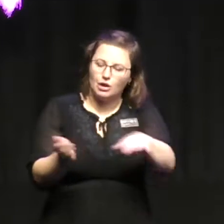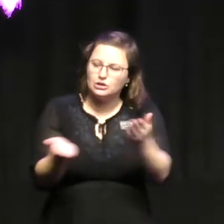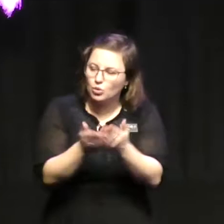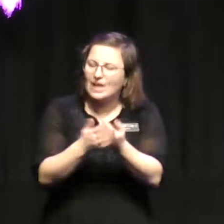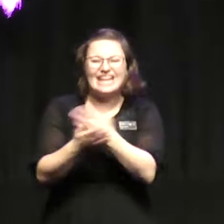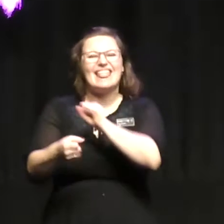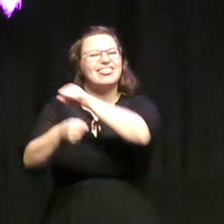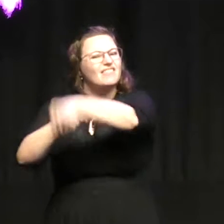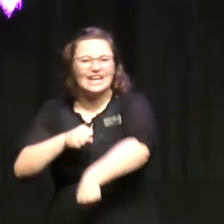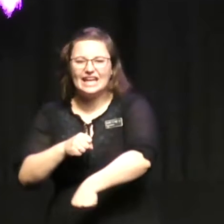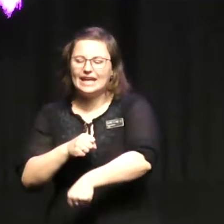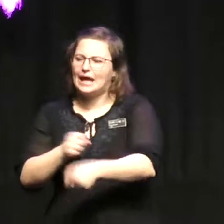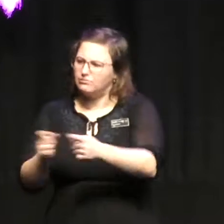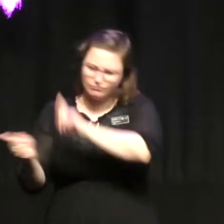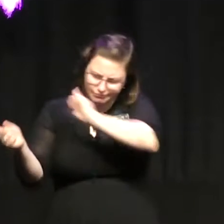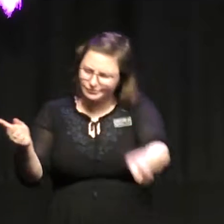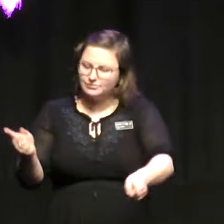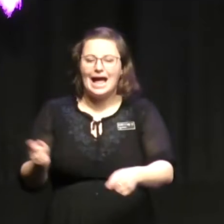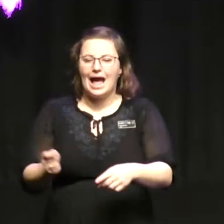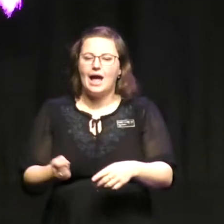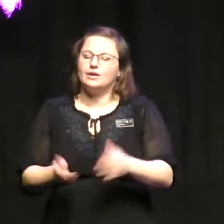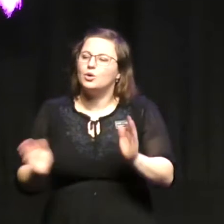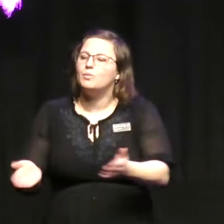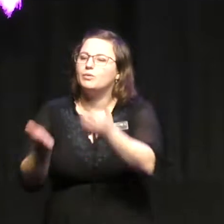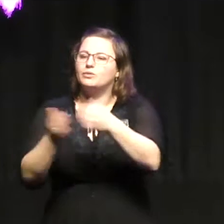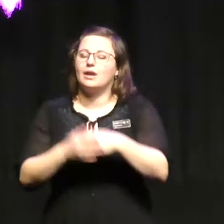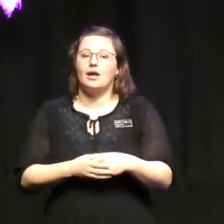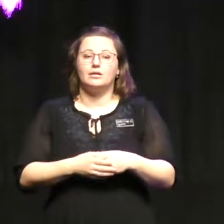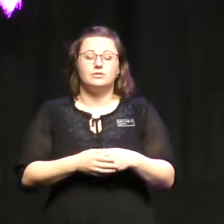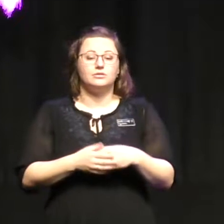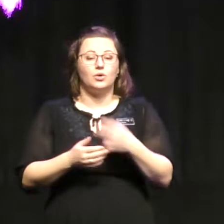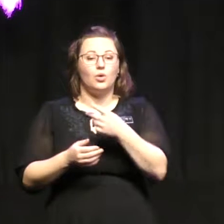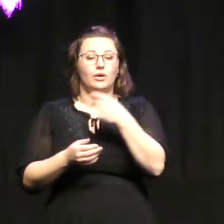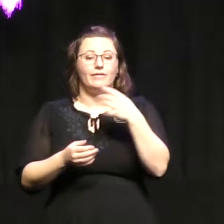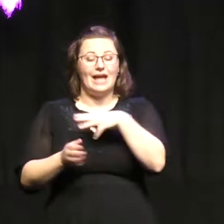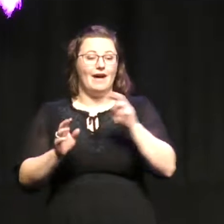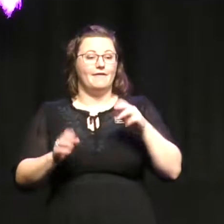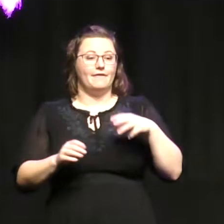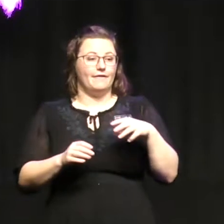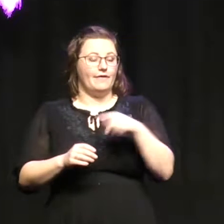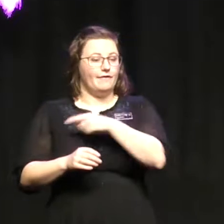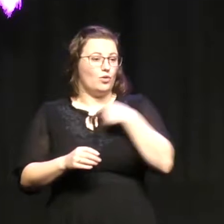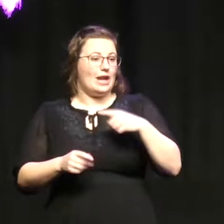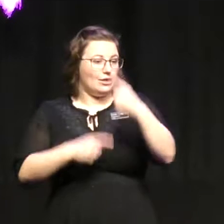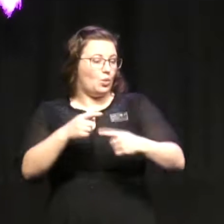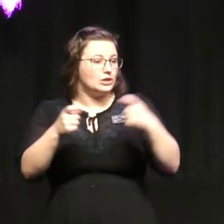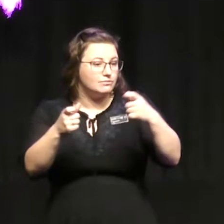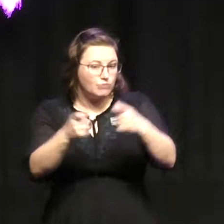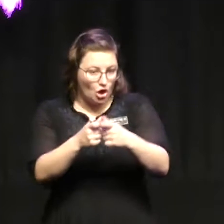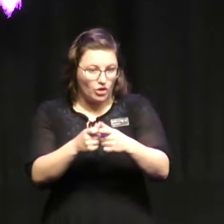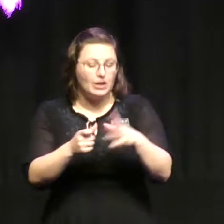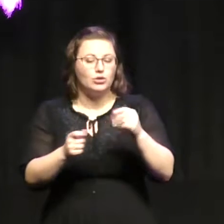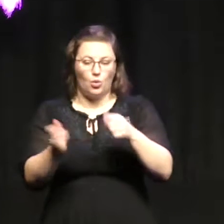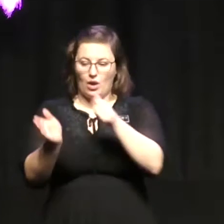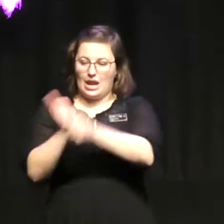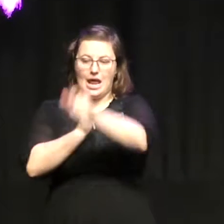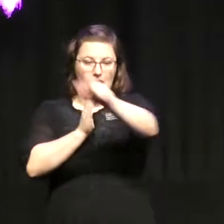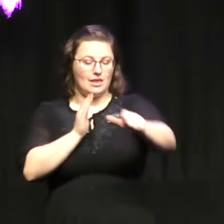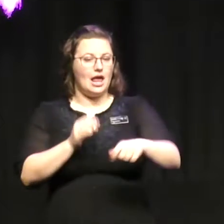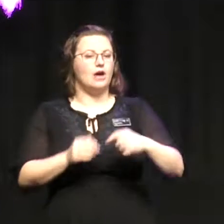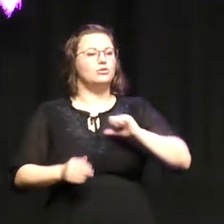Therefore, in 2000, during the annual general meeting of SEWA, the leaders themselves demanded